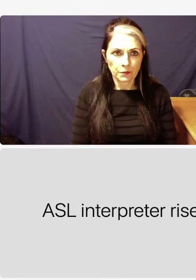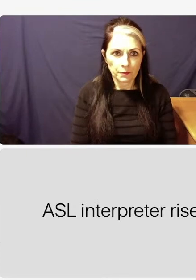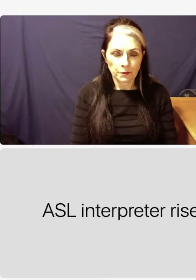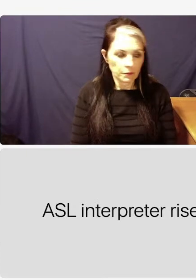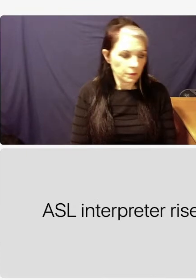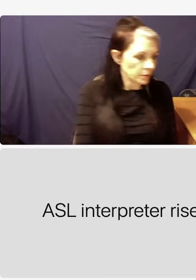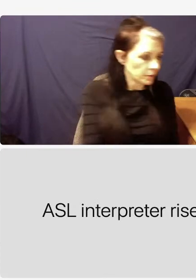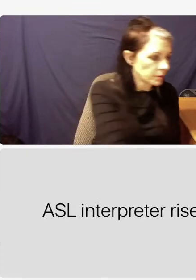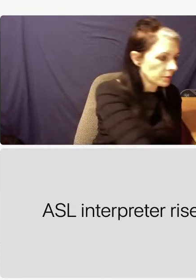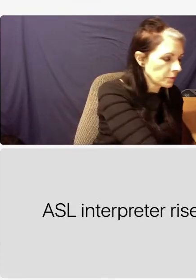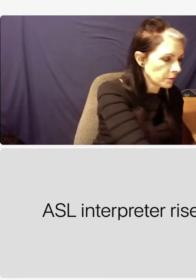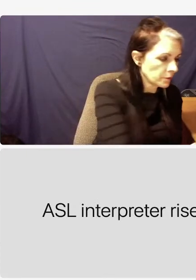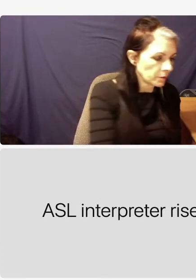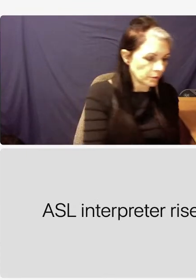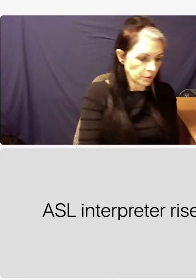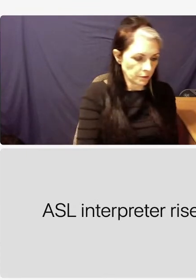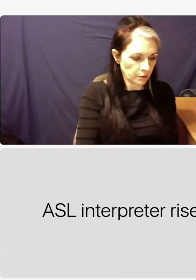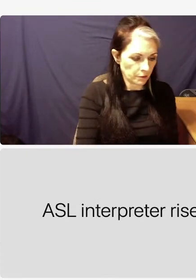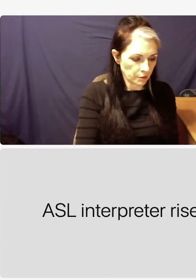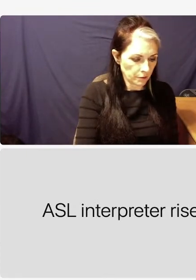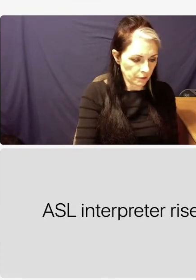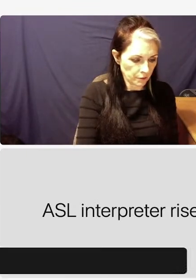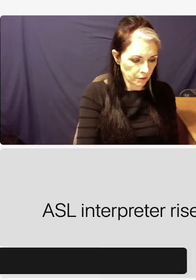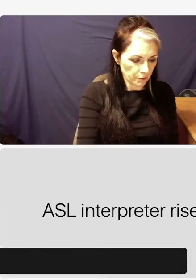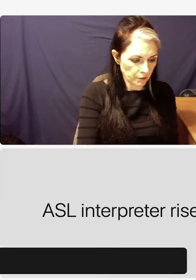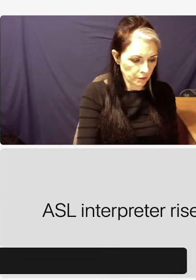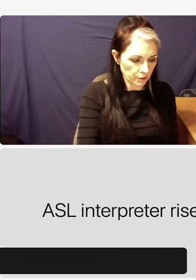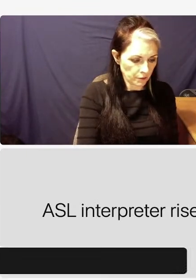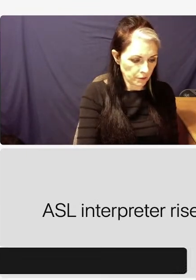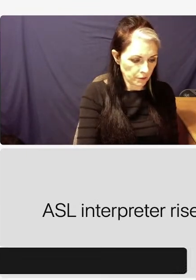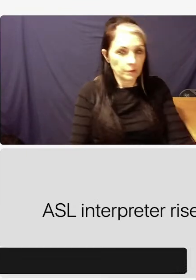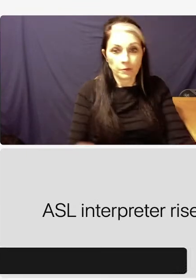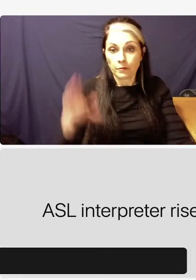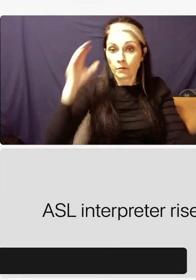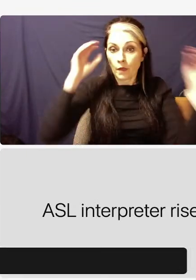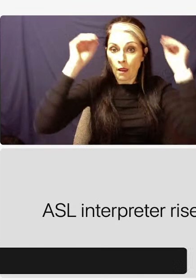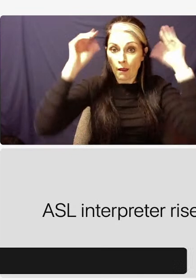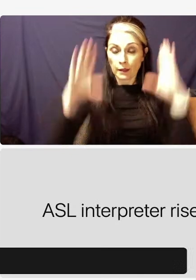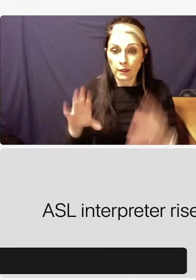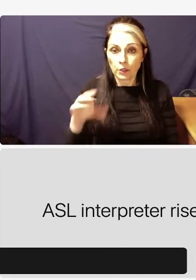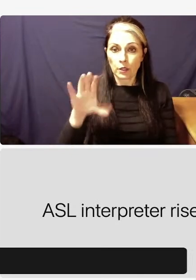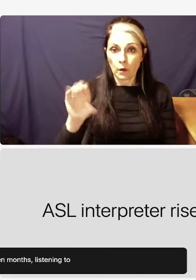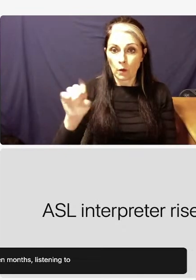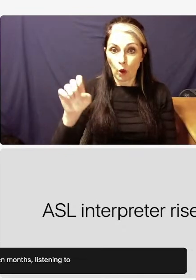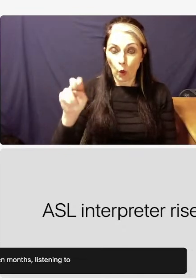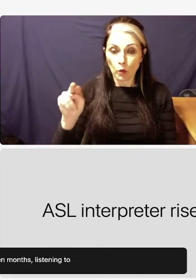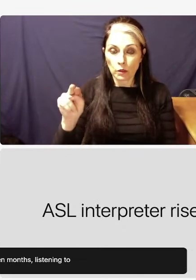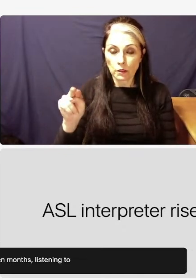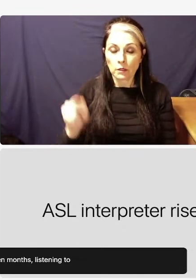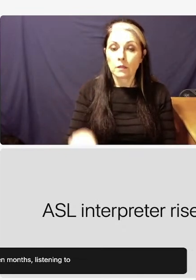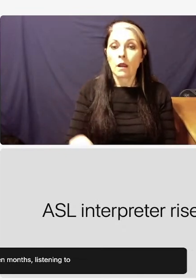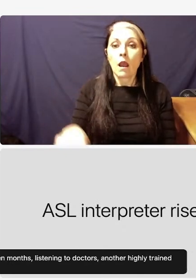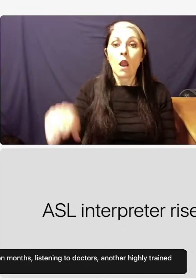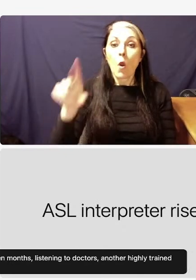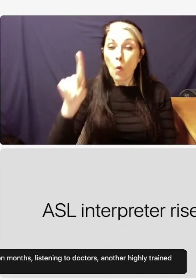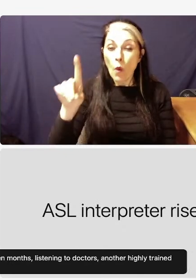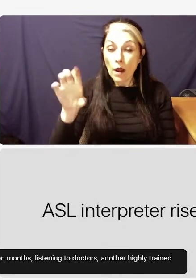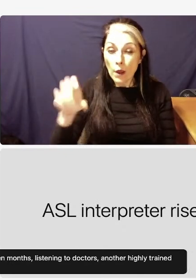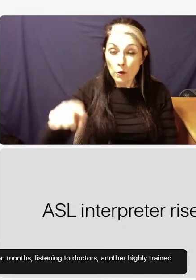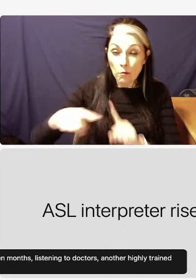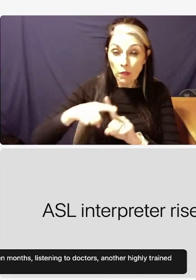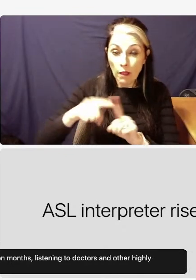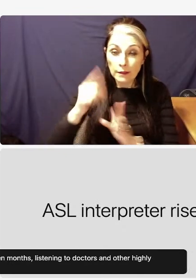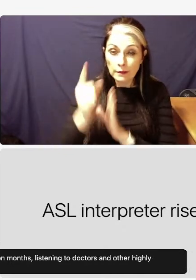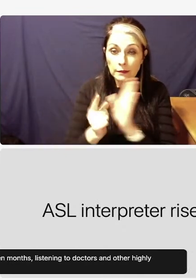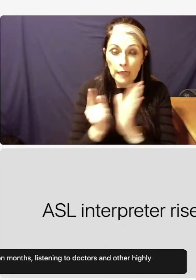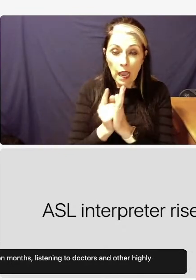bill todd riverside i teach at colton i've spent 100 plus hours over the last 18 months listening to doctors and other highly trained professionals regarding covet